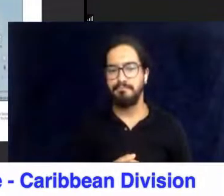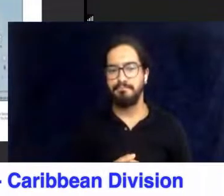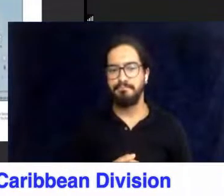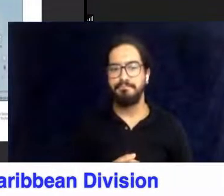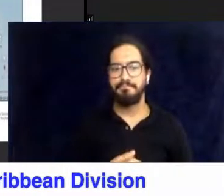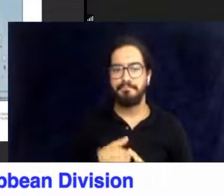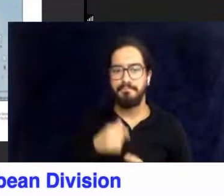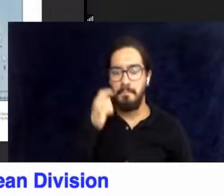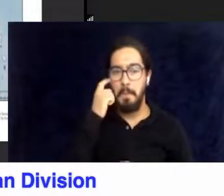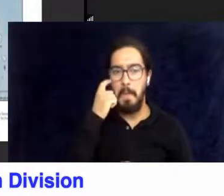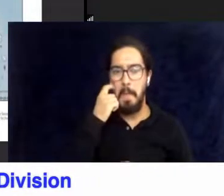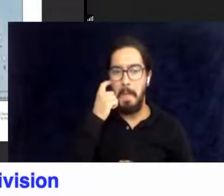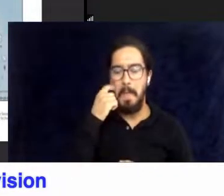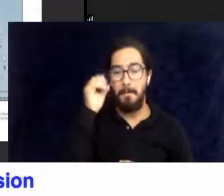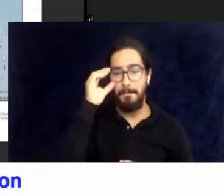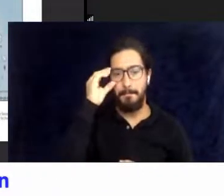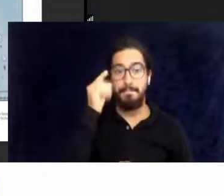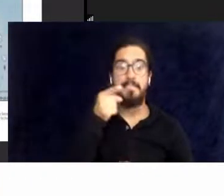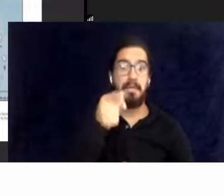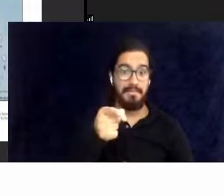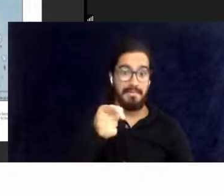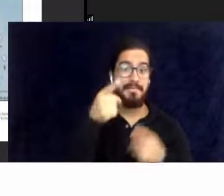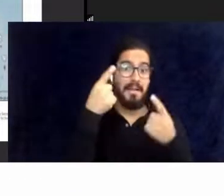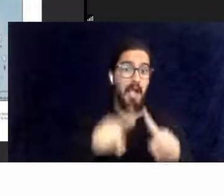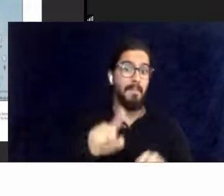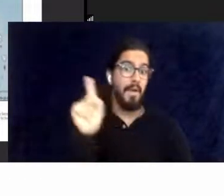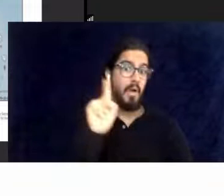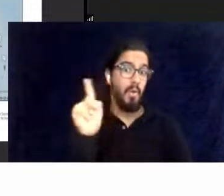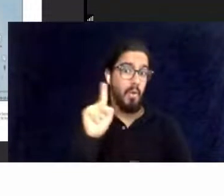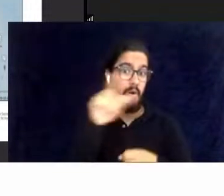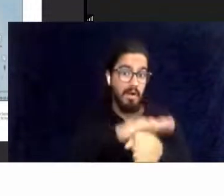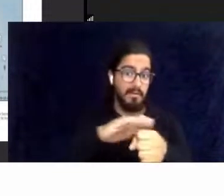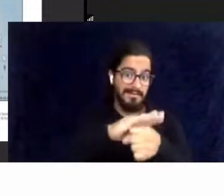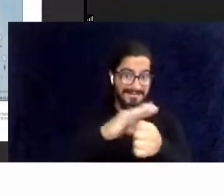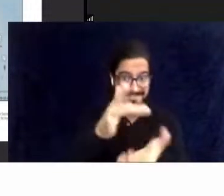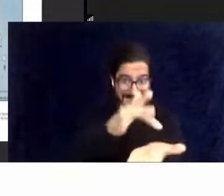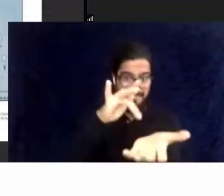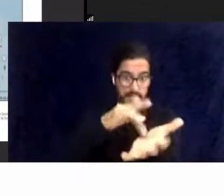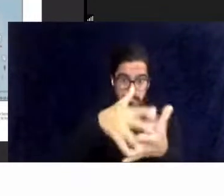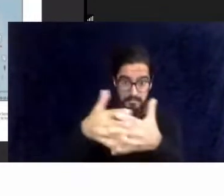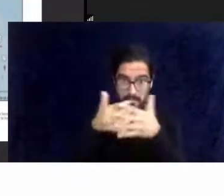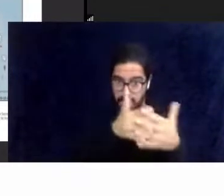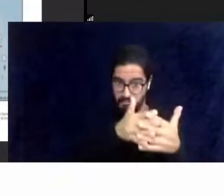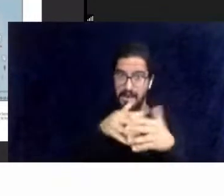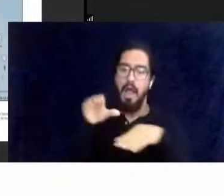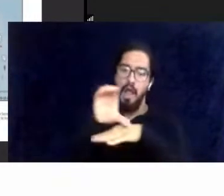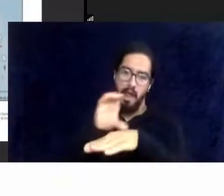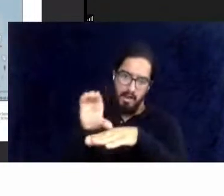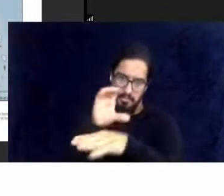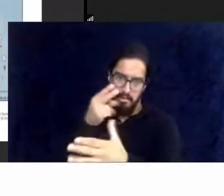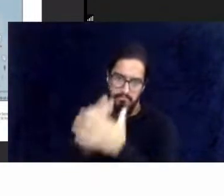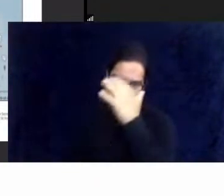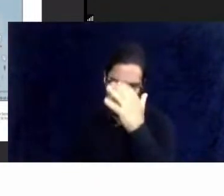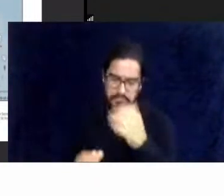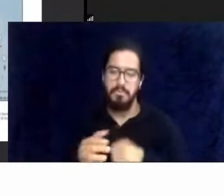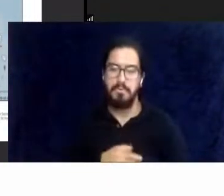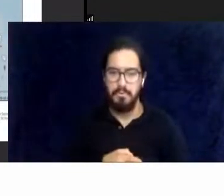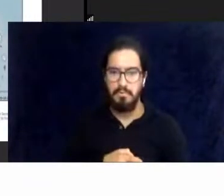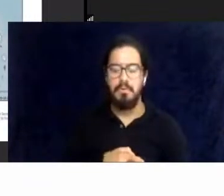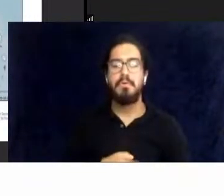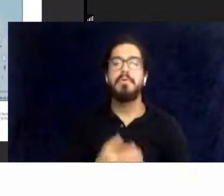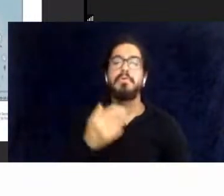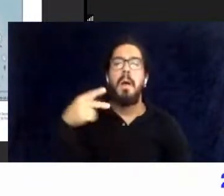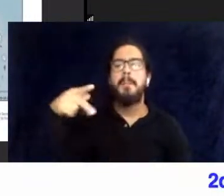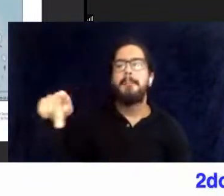This shows what is happening in Central America and in the Caribbean, and the deeper purple colors, that